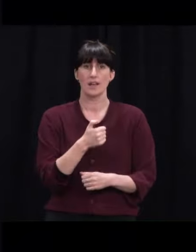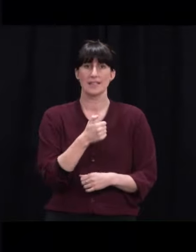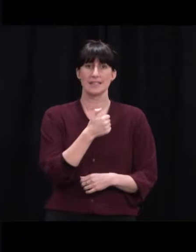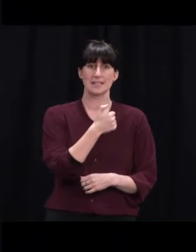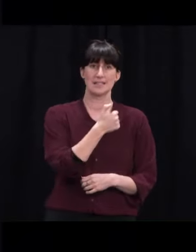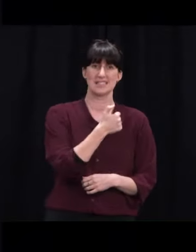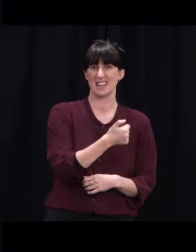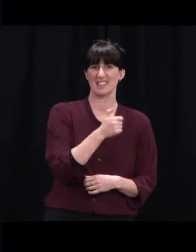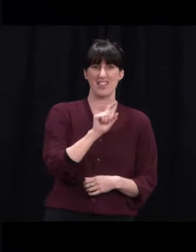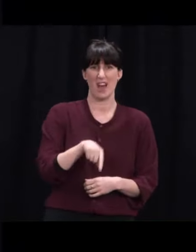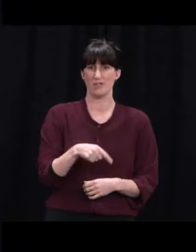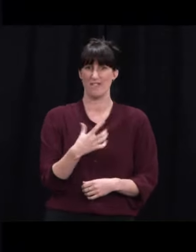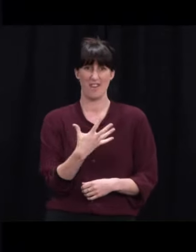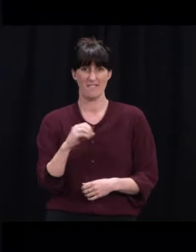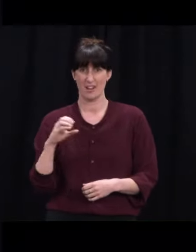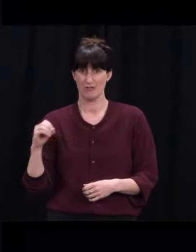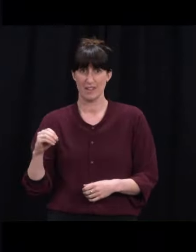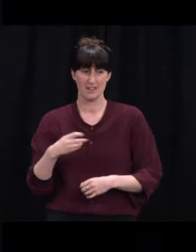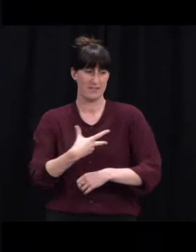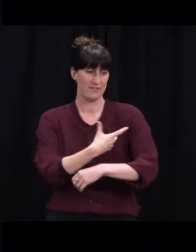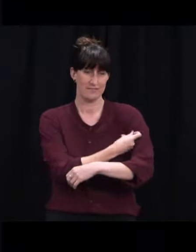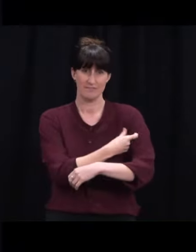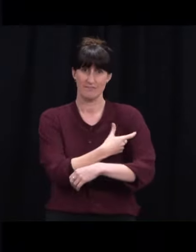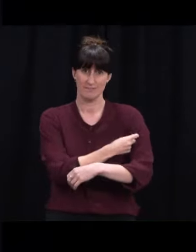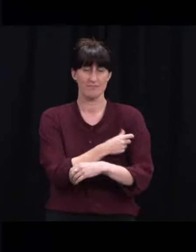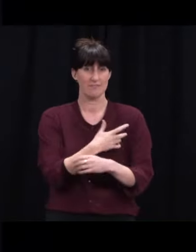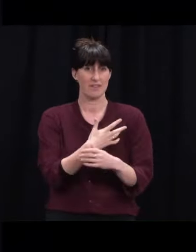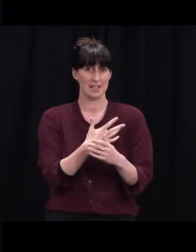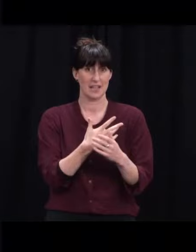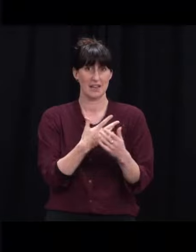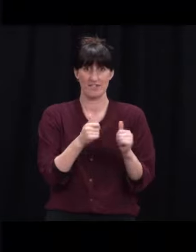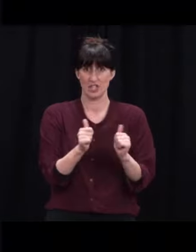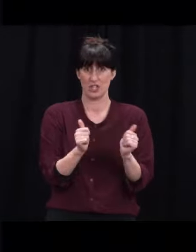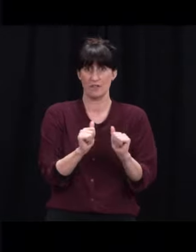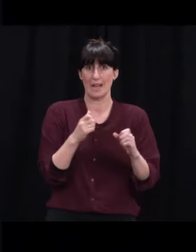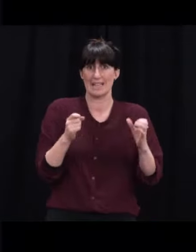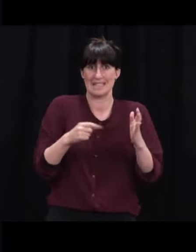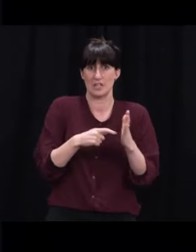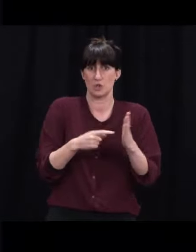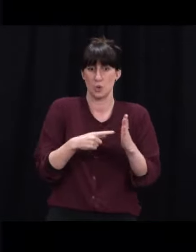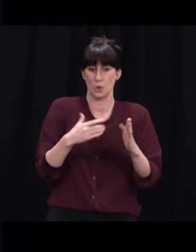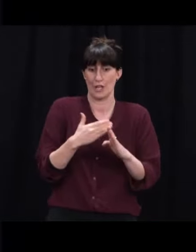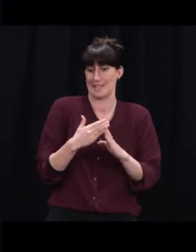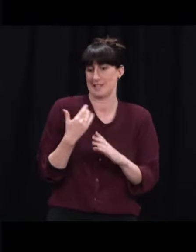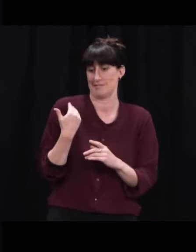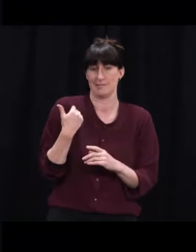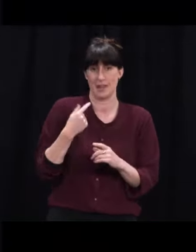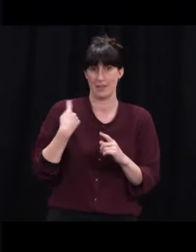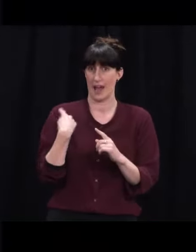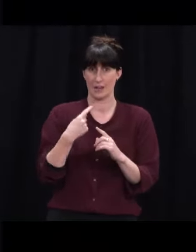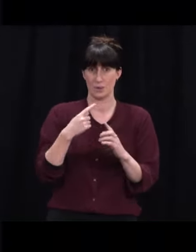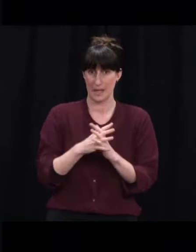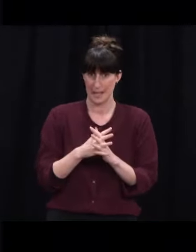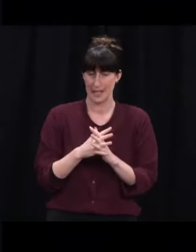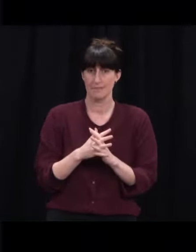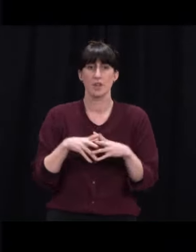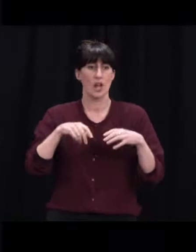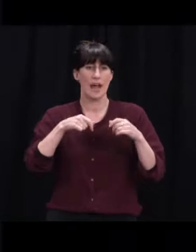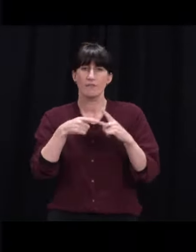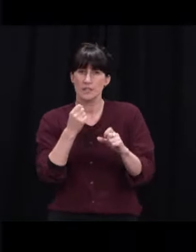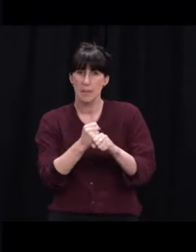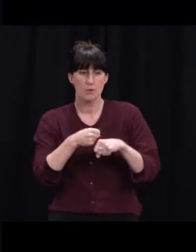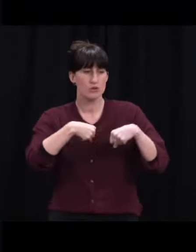workers get access to the Pfizer vaccine just over the last week. Feedback's been extremely positive from supermarkets